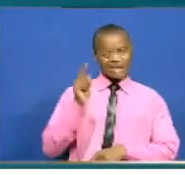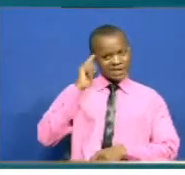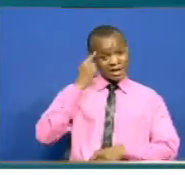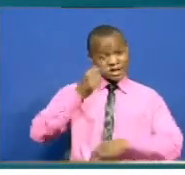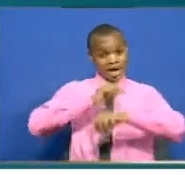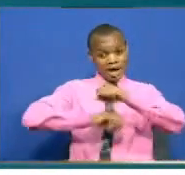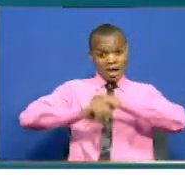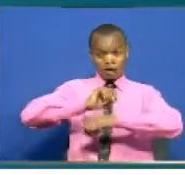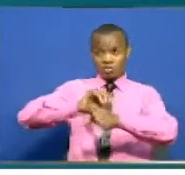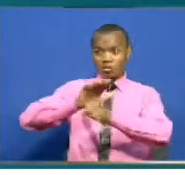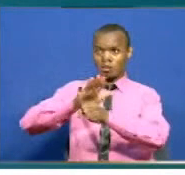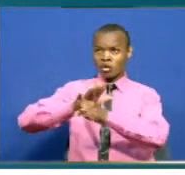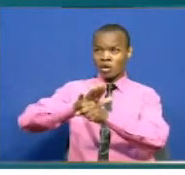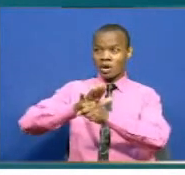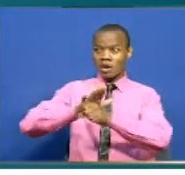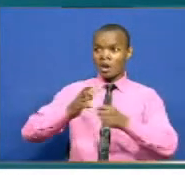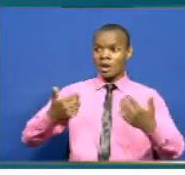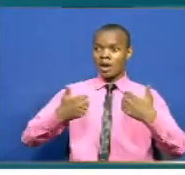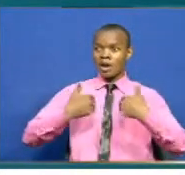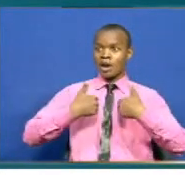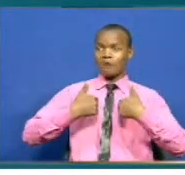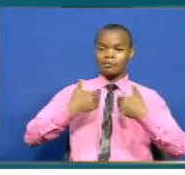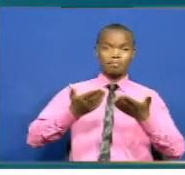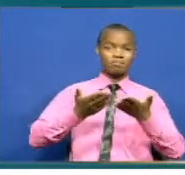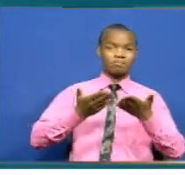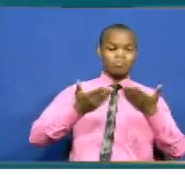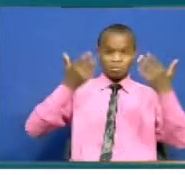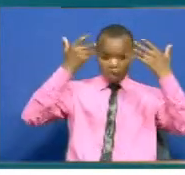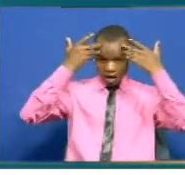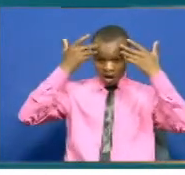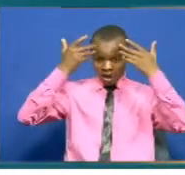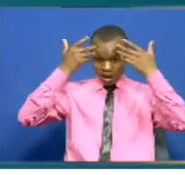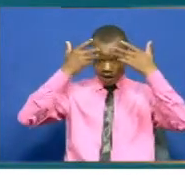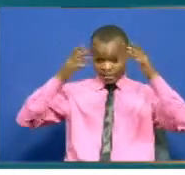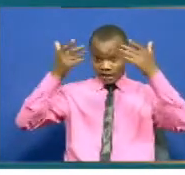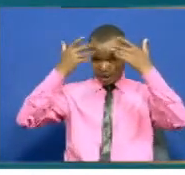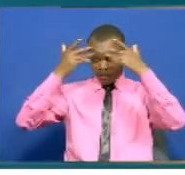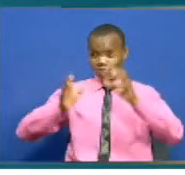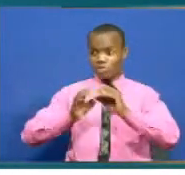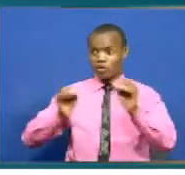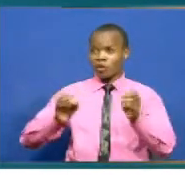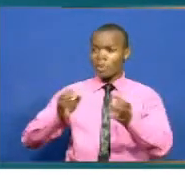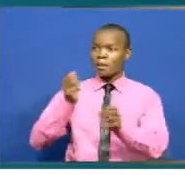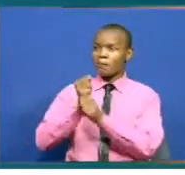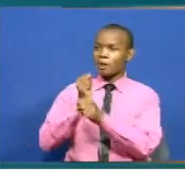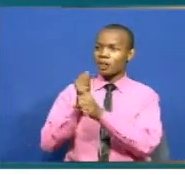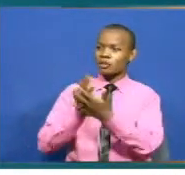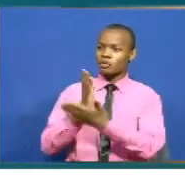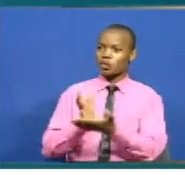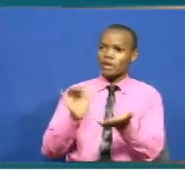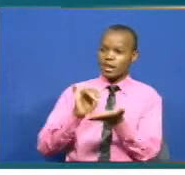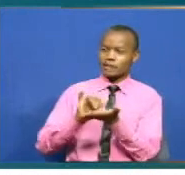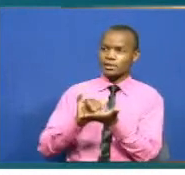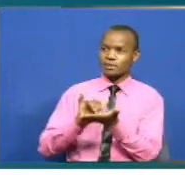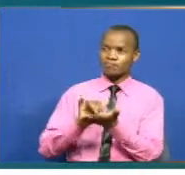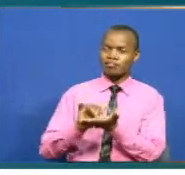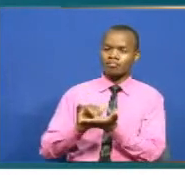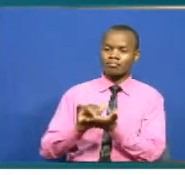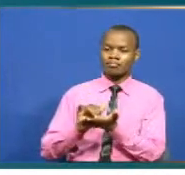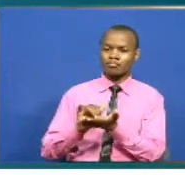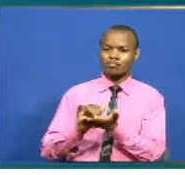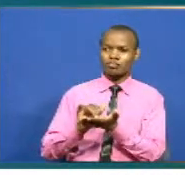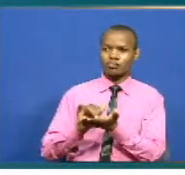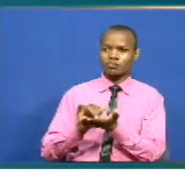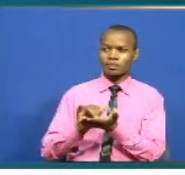done. There has been no much publicity and selling of this, to see that we have gone,